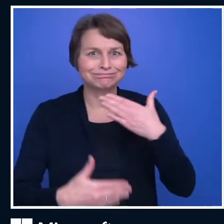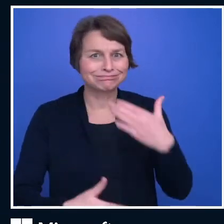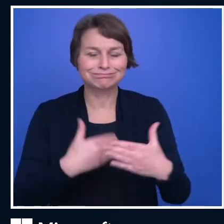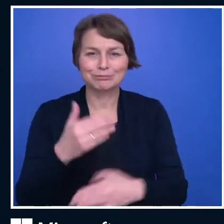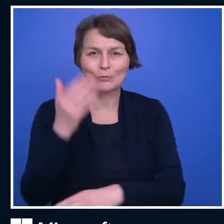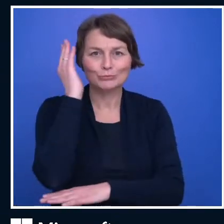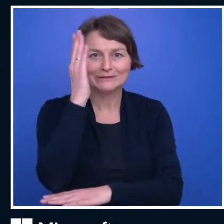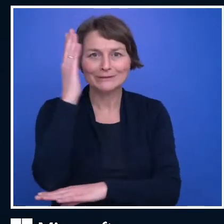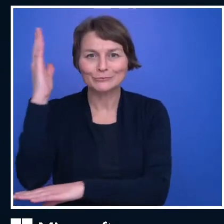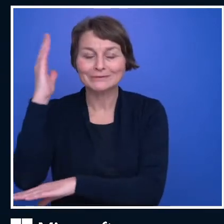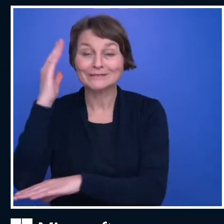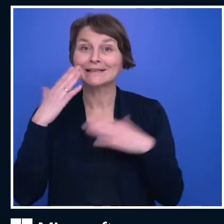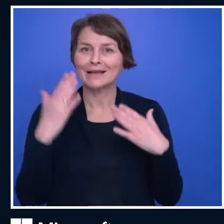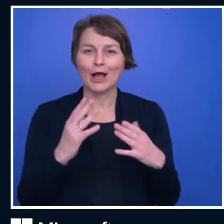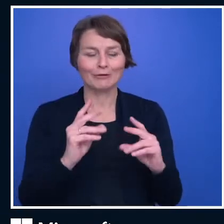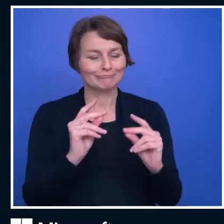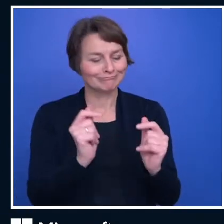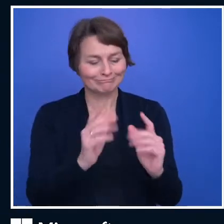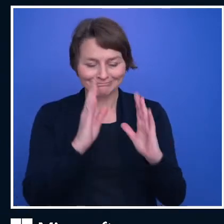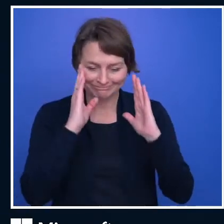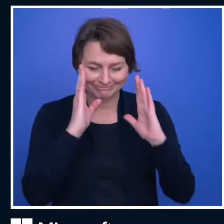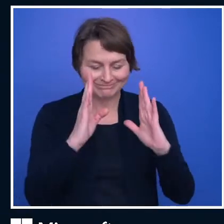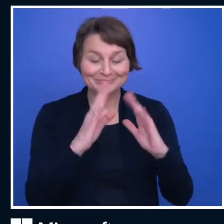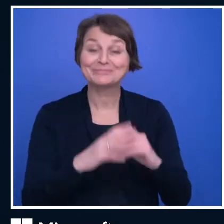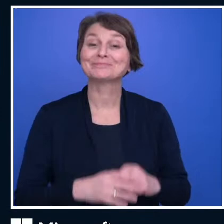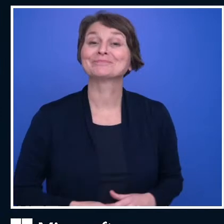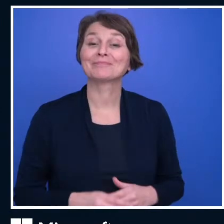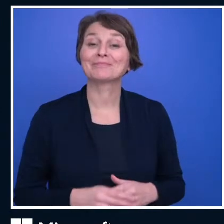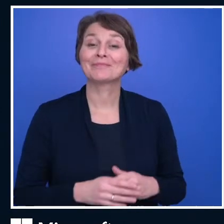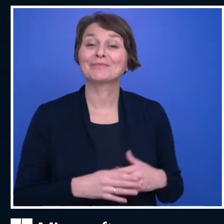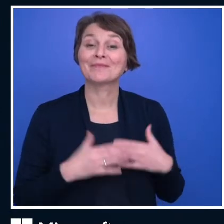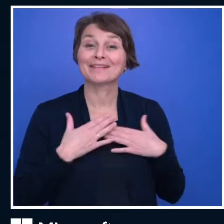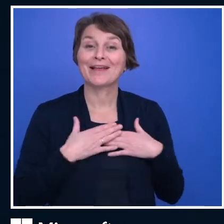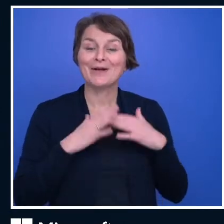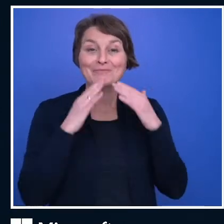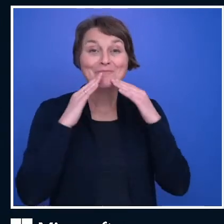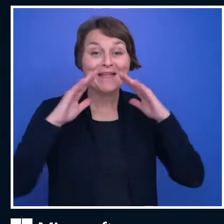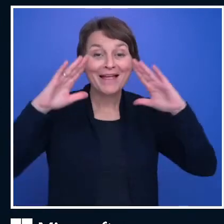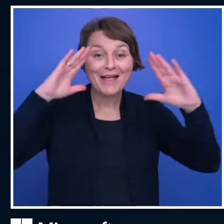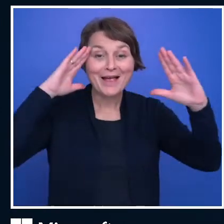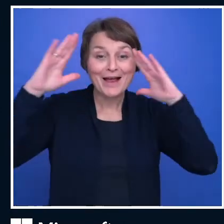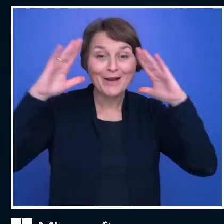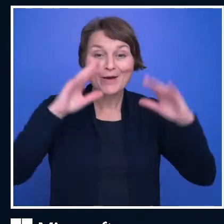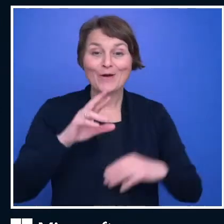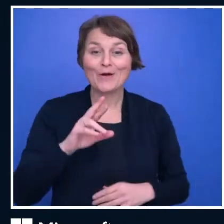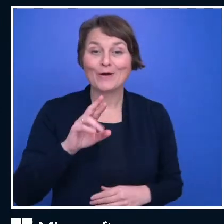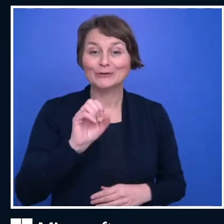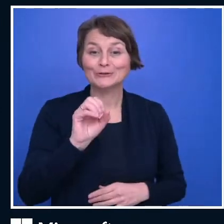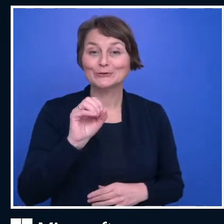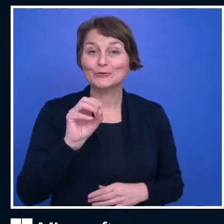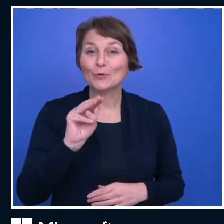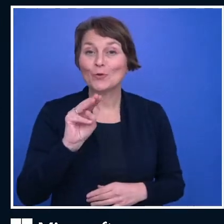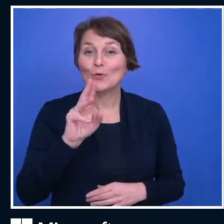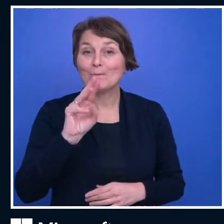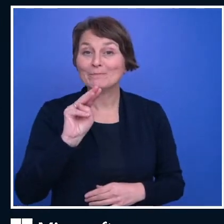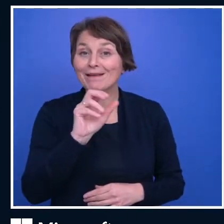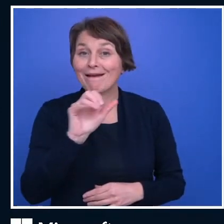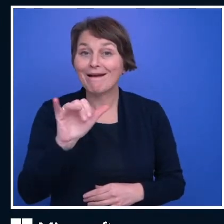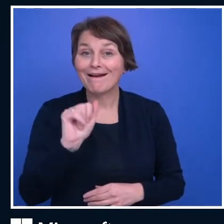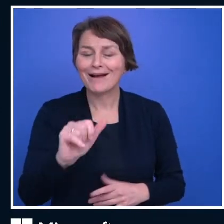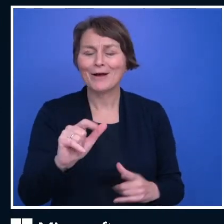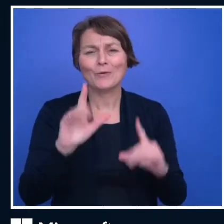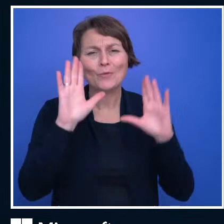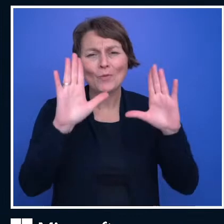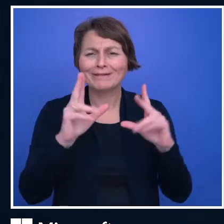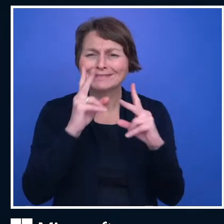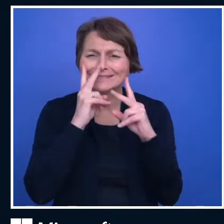into this one as well. So I would like to say hi to Soumya. It's so great to see you. Could you do a